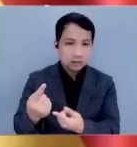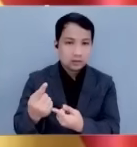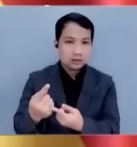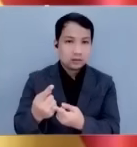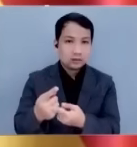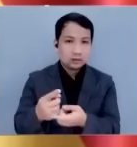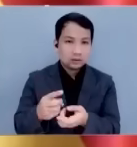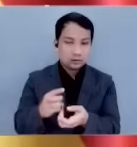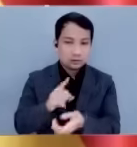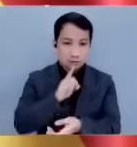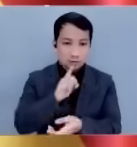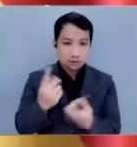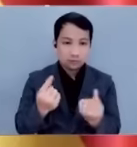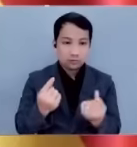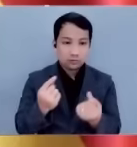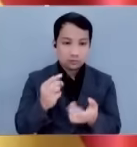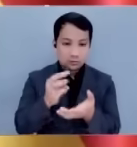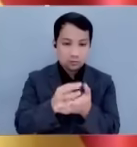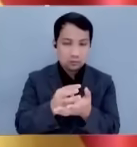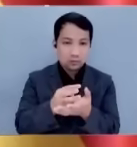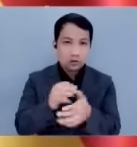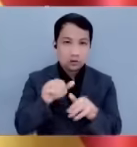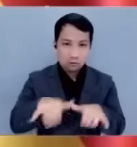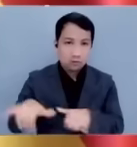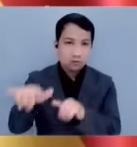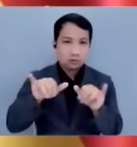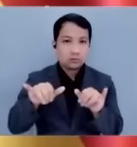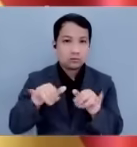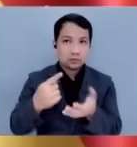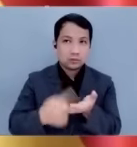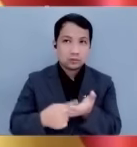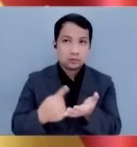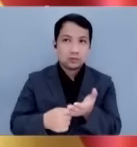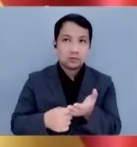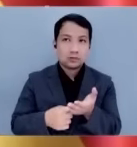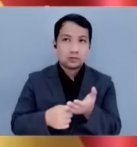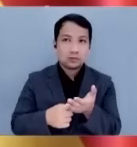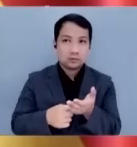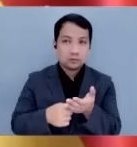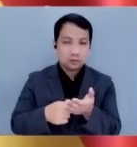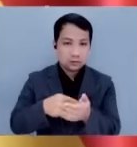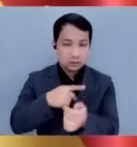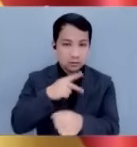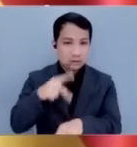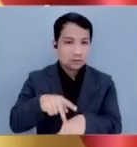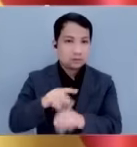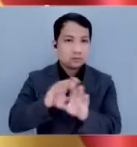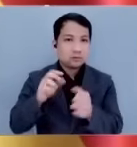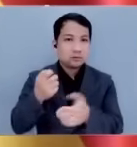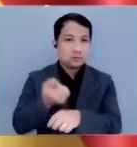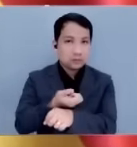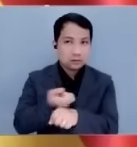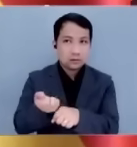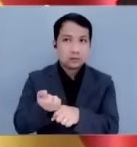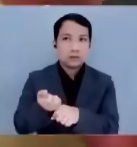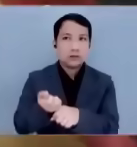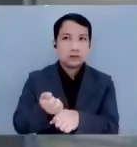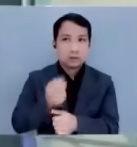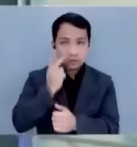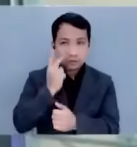China has made in terms of all its discussions with the Philippines, then it's very difficult to see a way